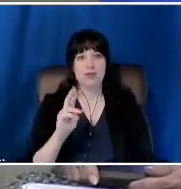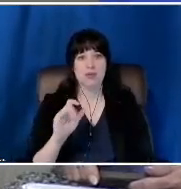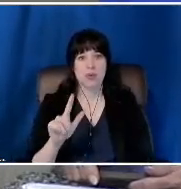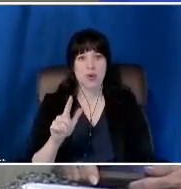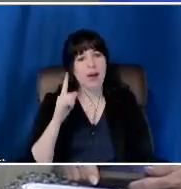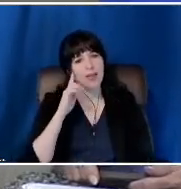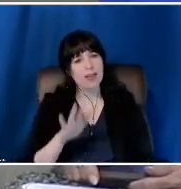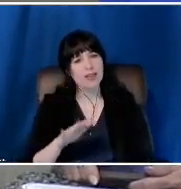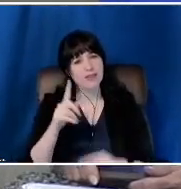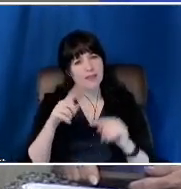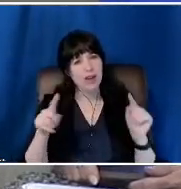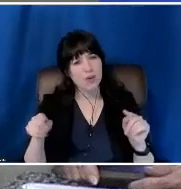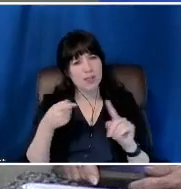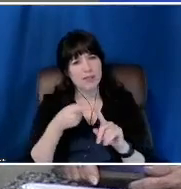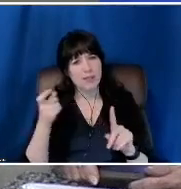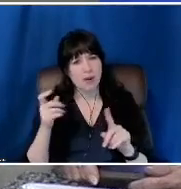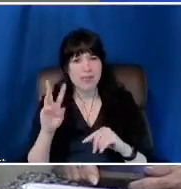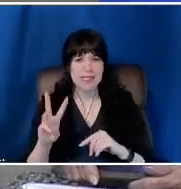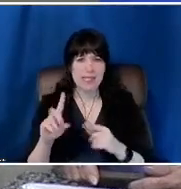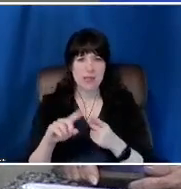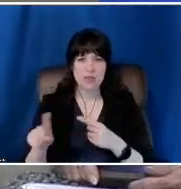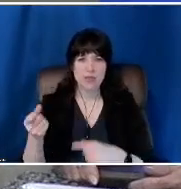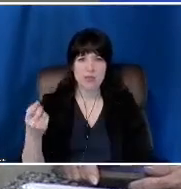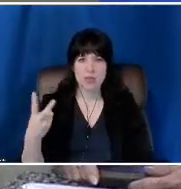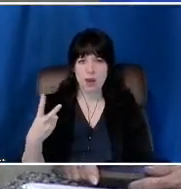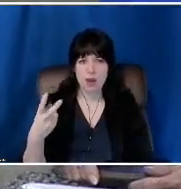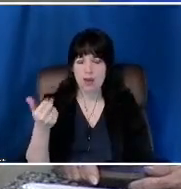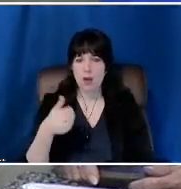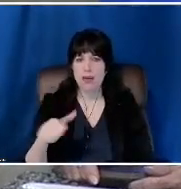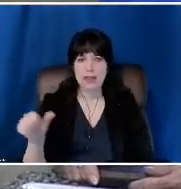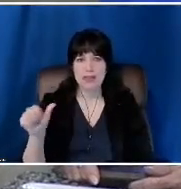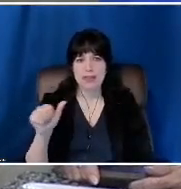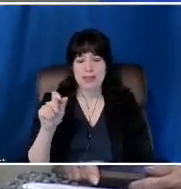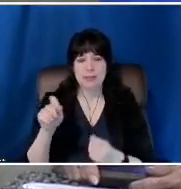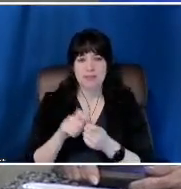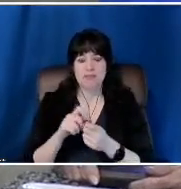probably varies from 6 to 12 on any given period of time.